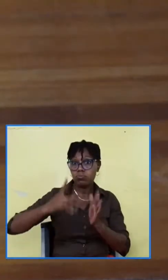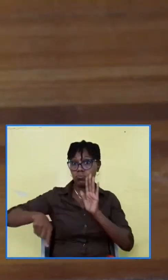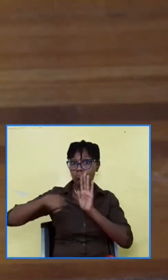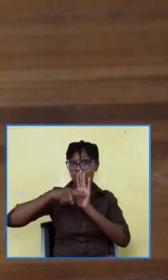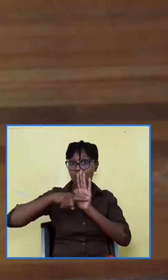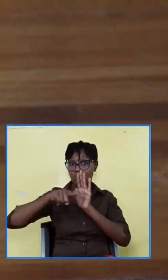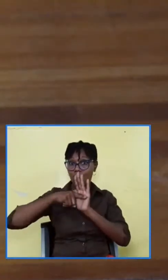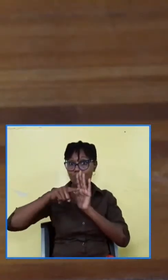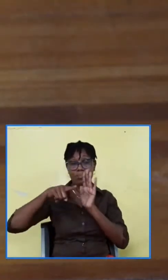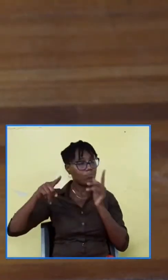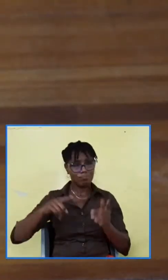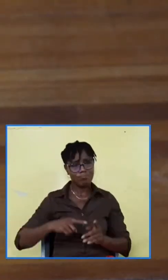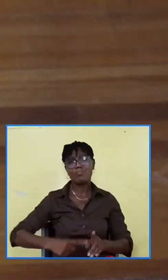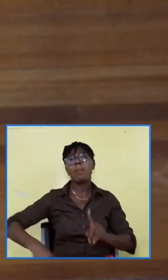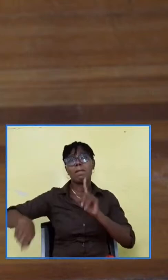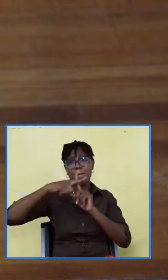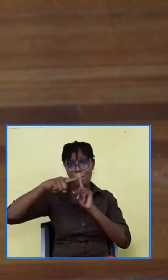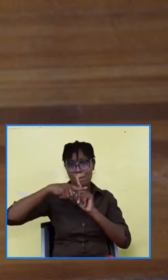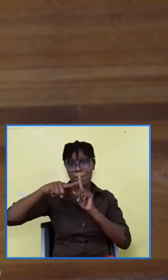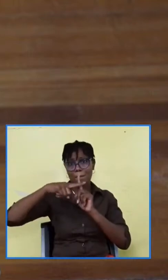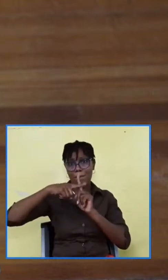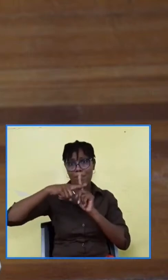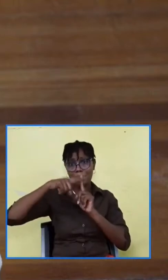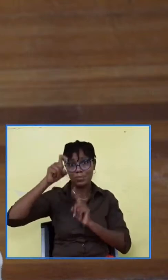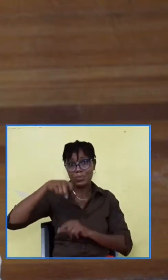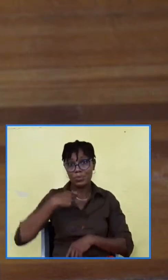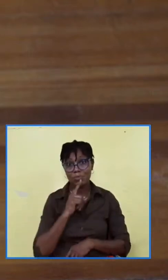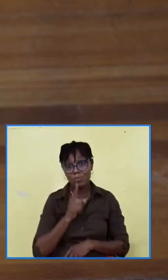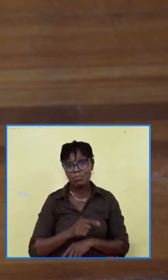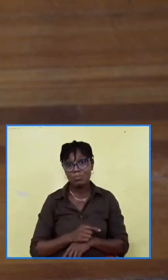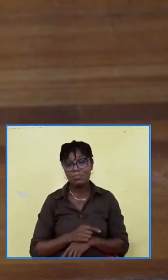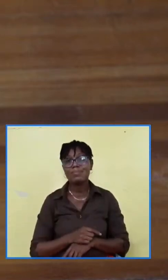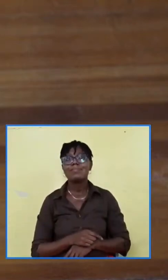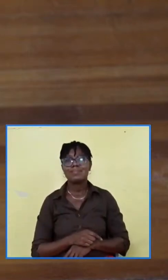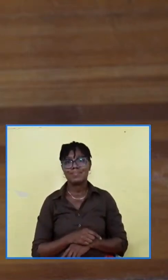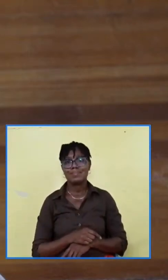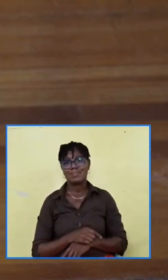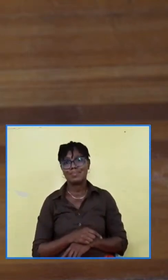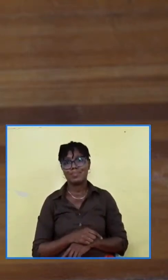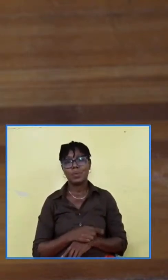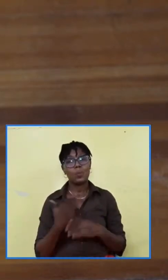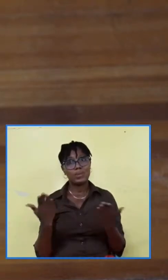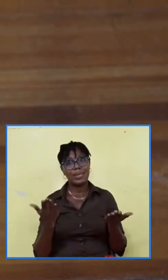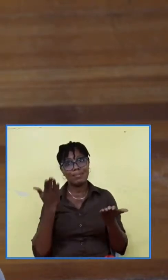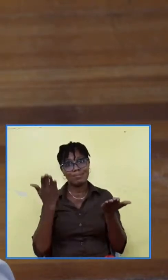Okay. That's. I think we can stop there for a moment. Thank you.